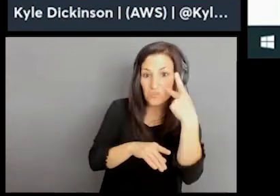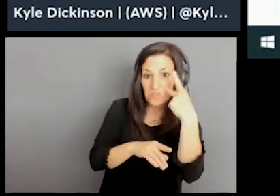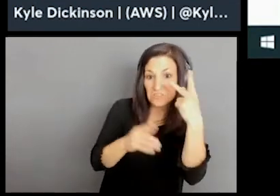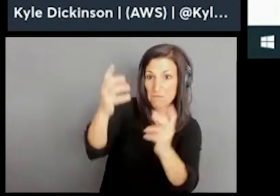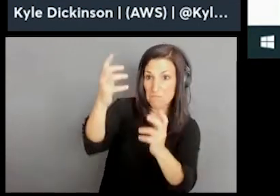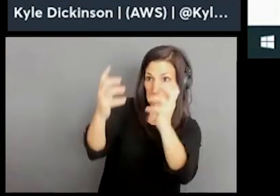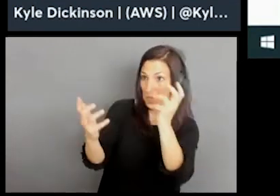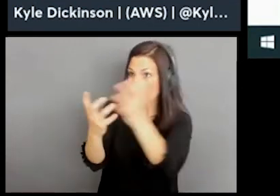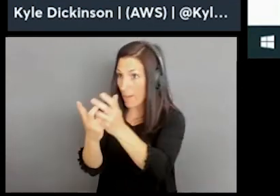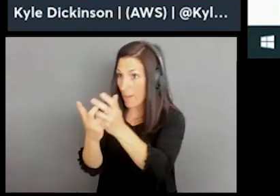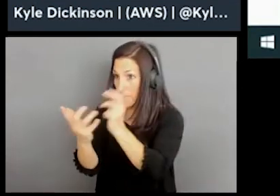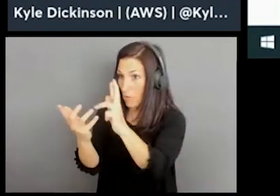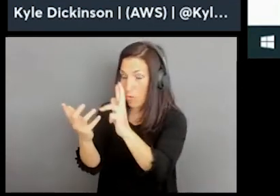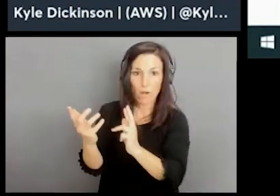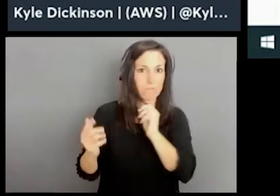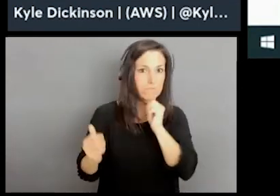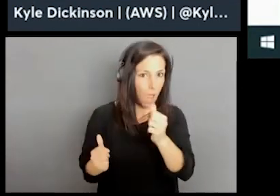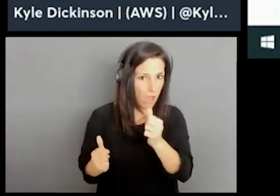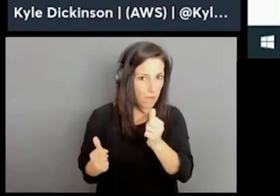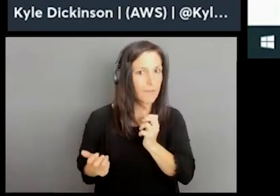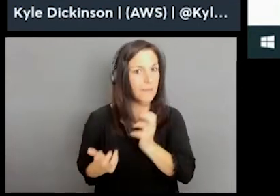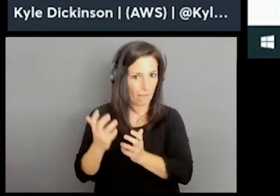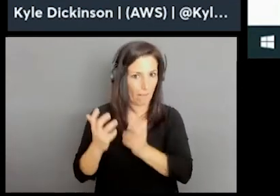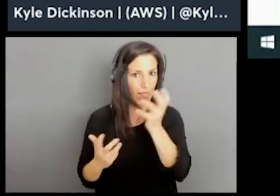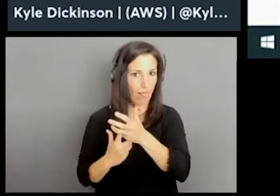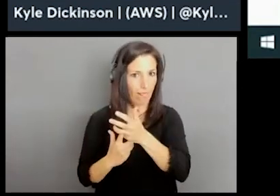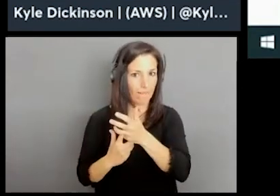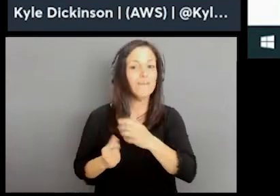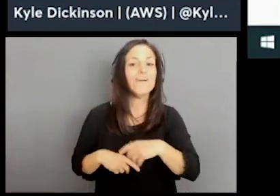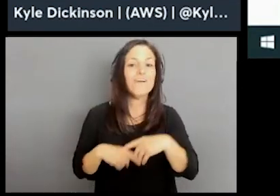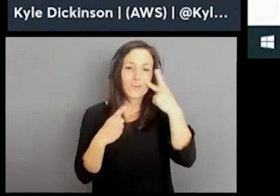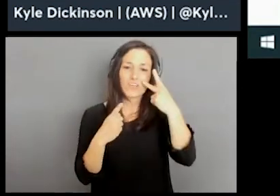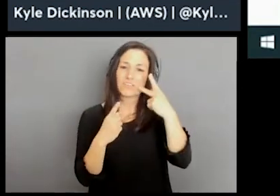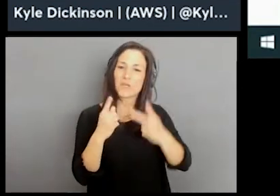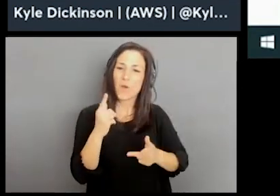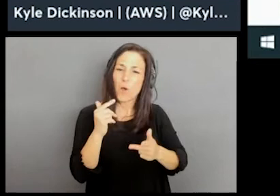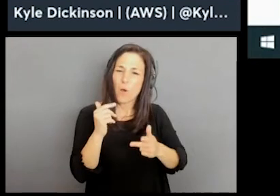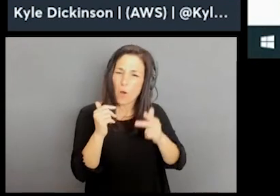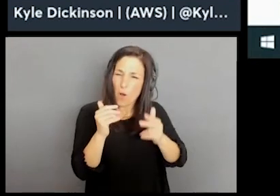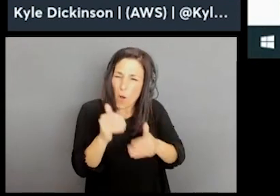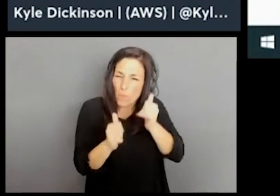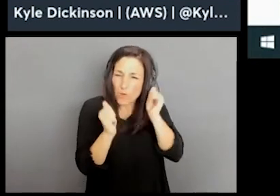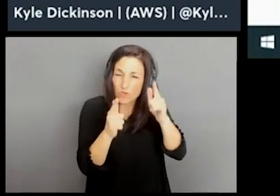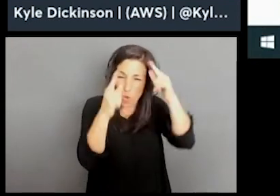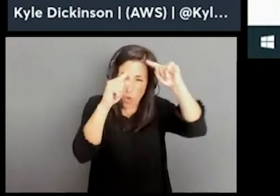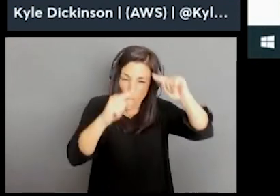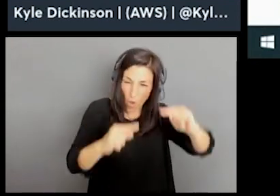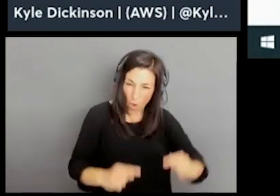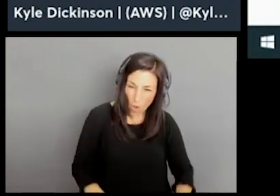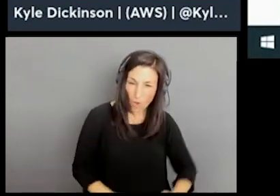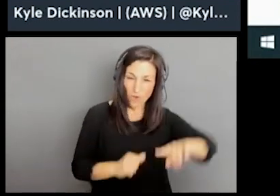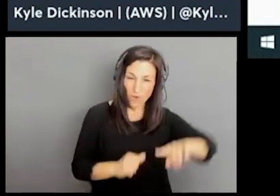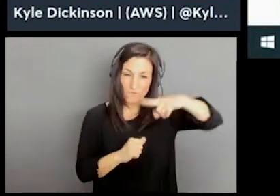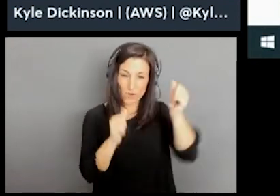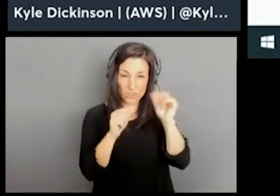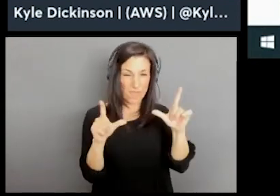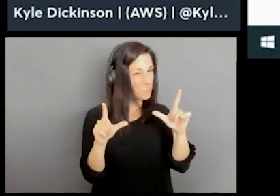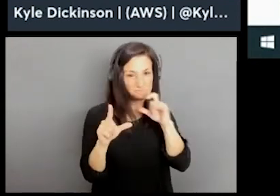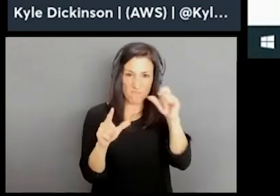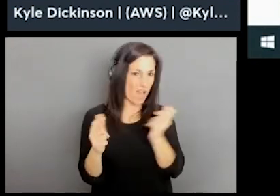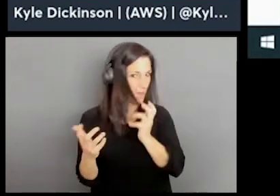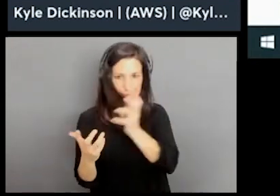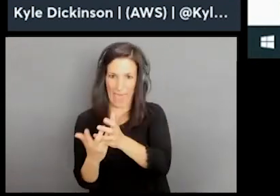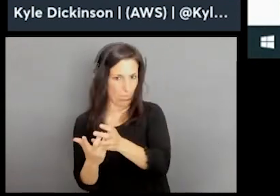not. So you can see that almost all in the first page are incompatible. But what it also does is suggest you how to make